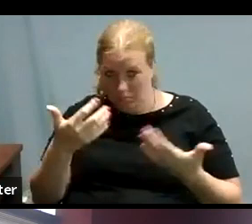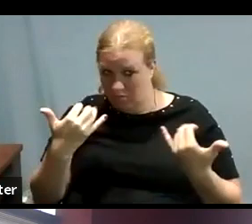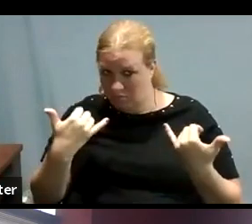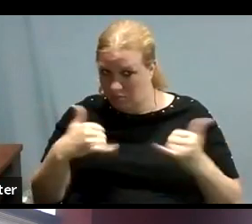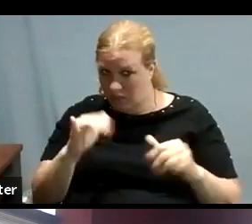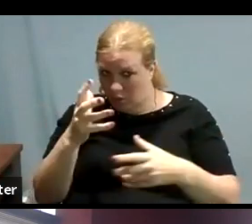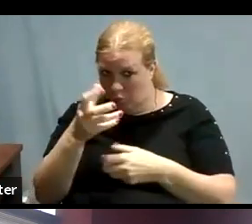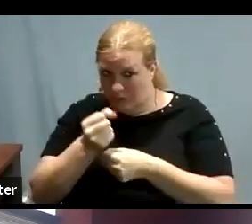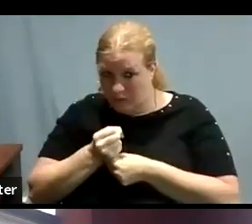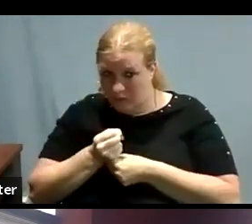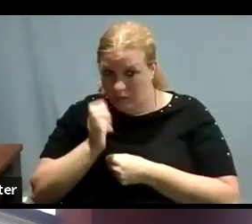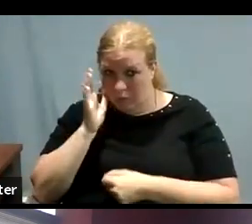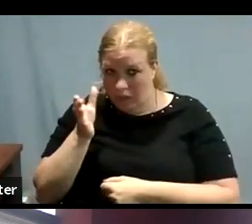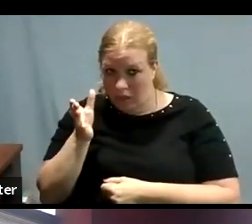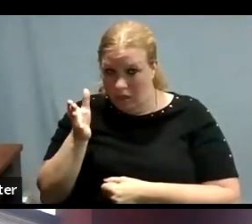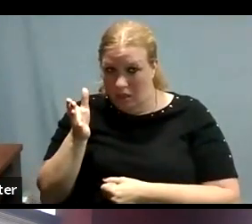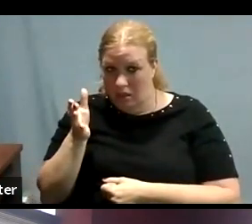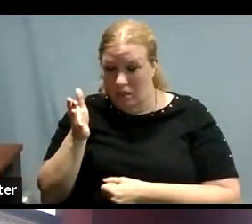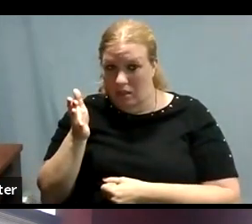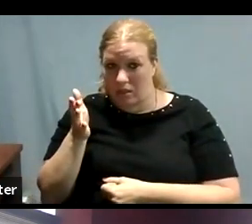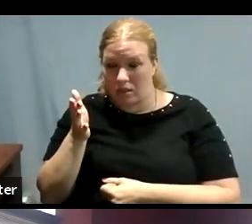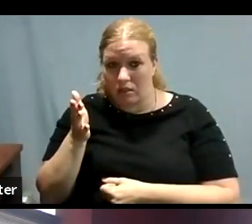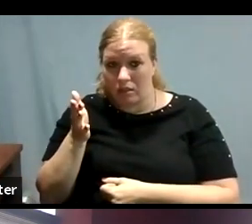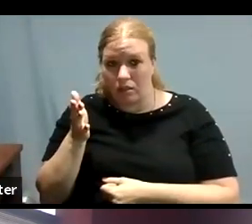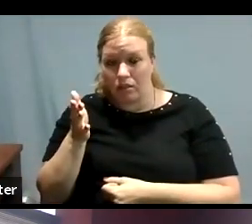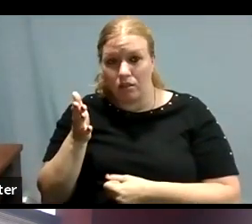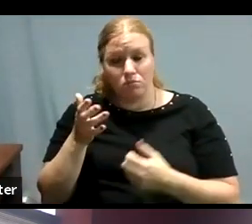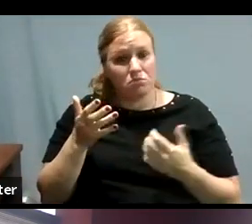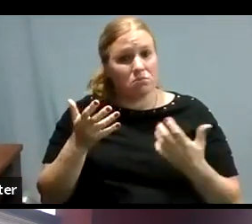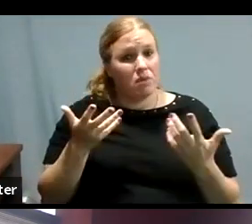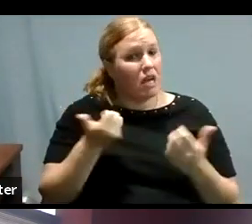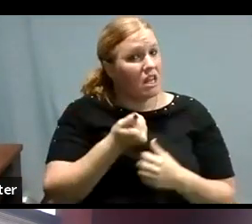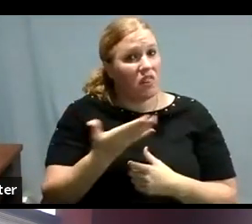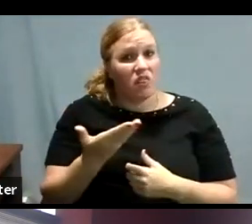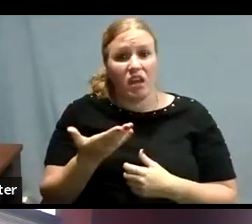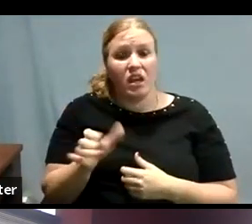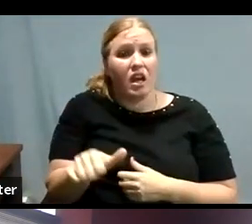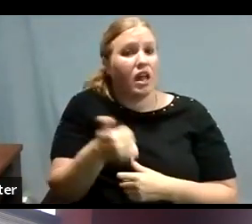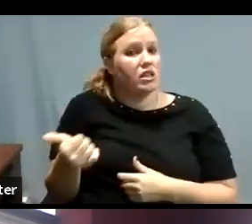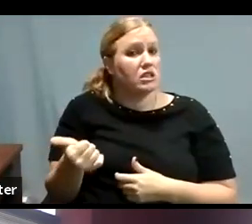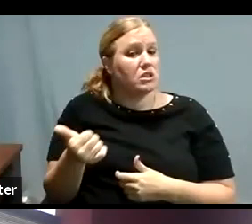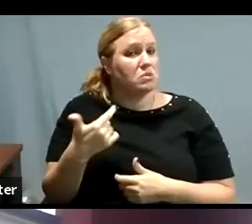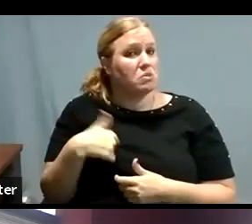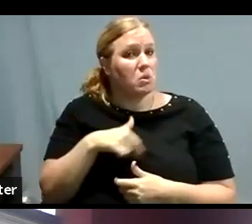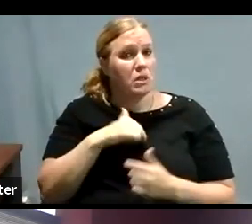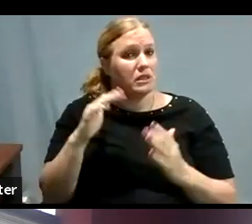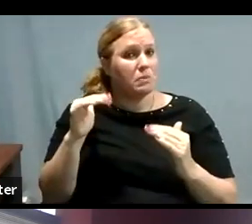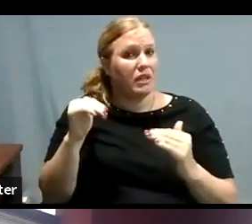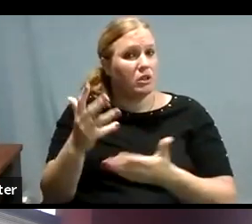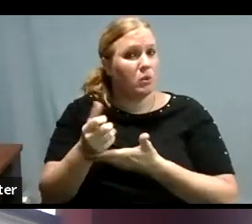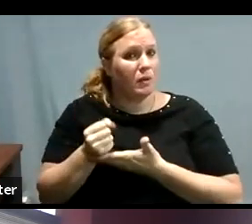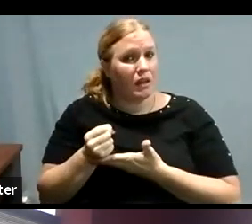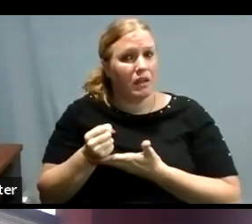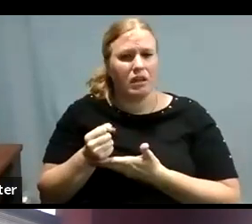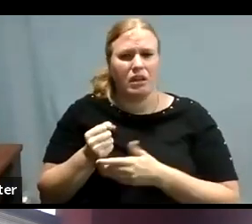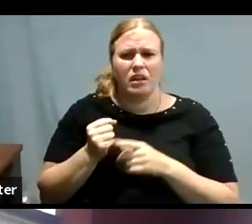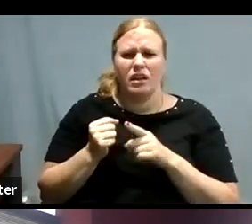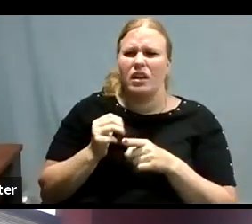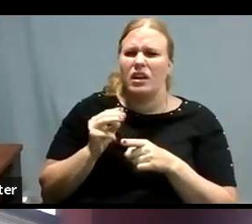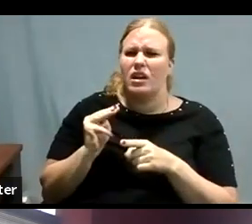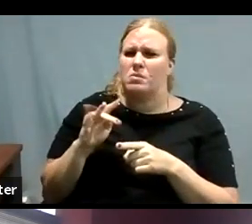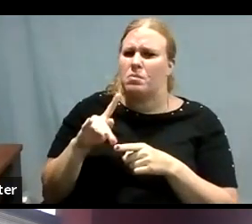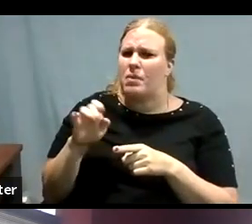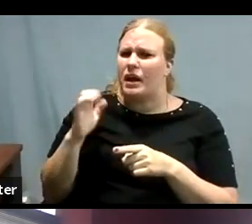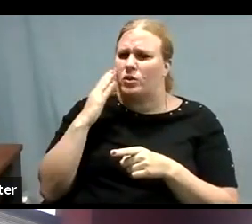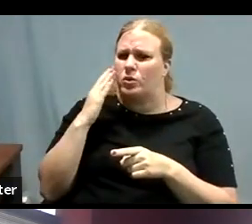were expecting from this partnership that now we won't get? Mike, do you know if we received the laptops